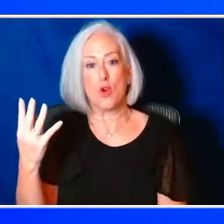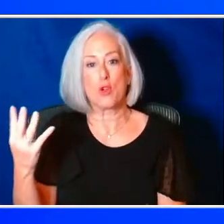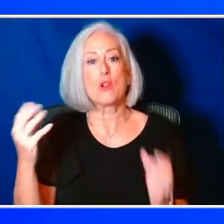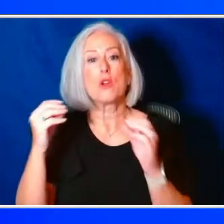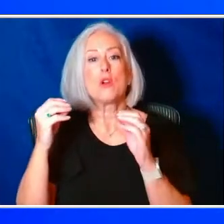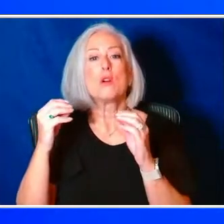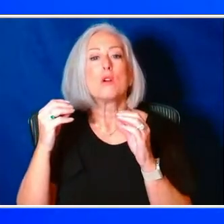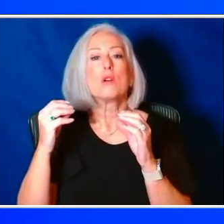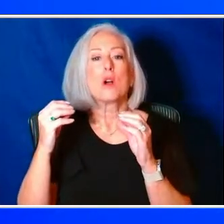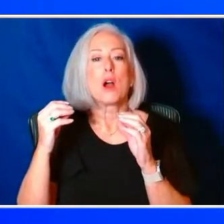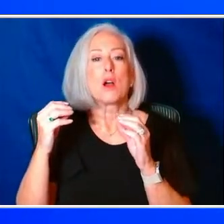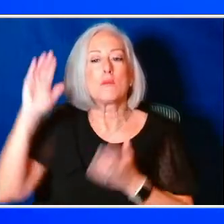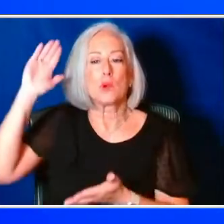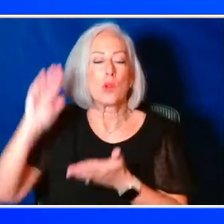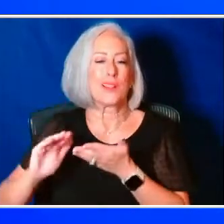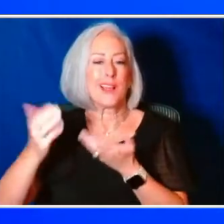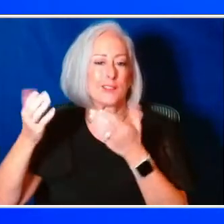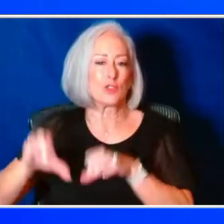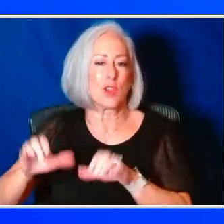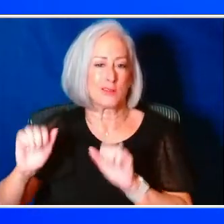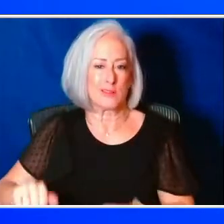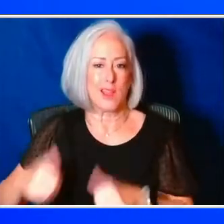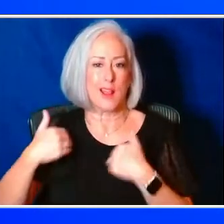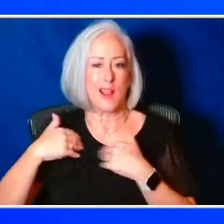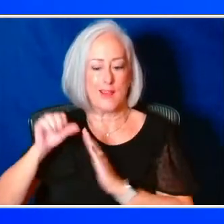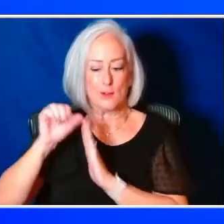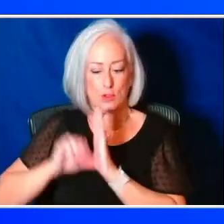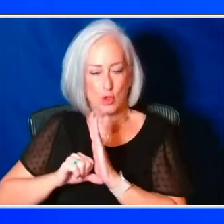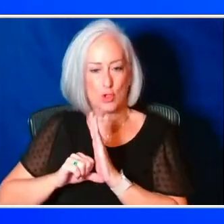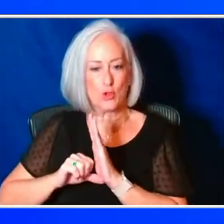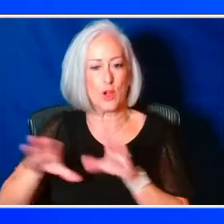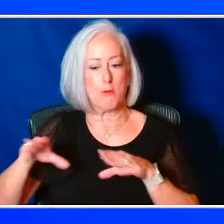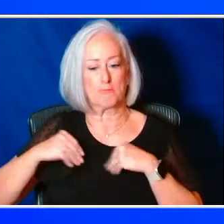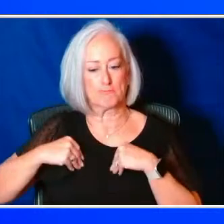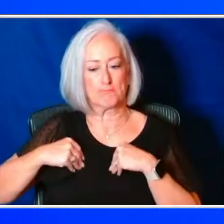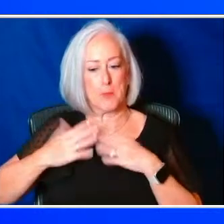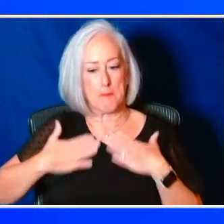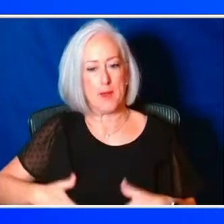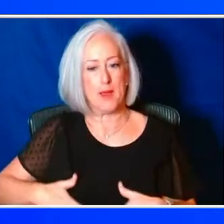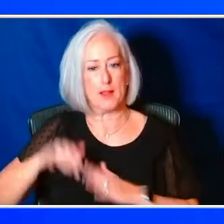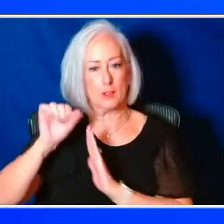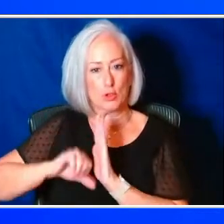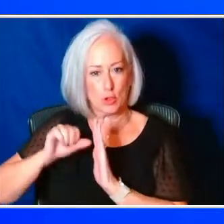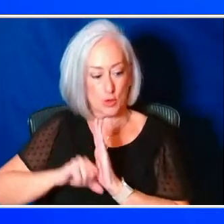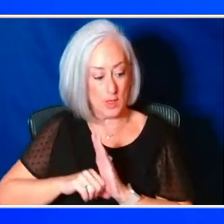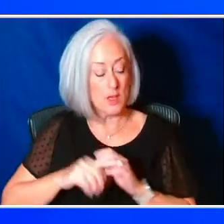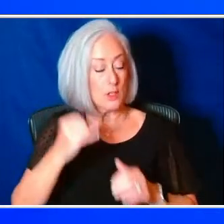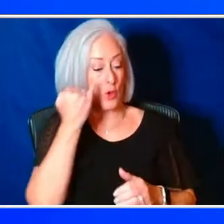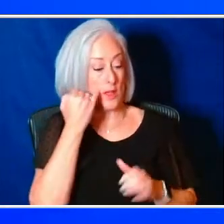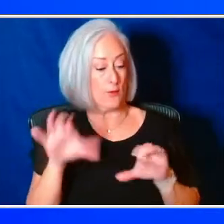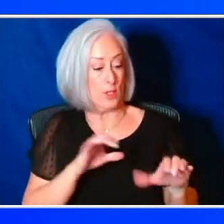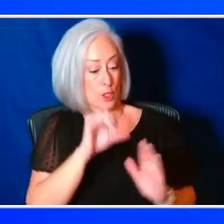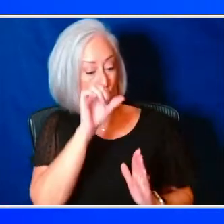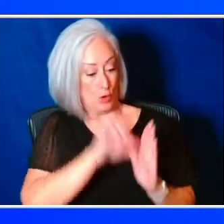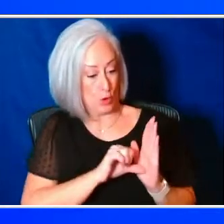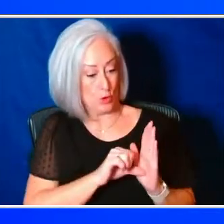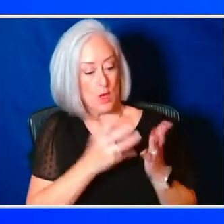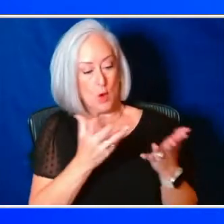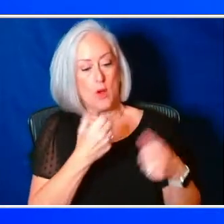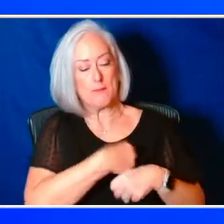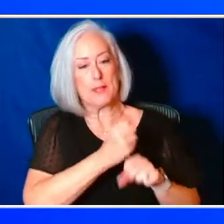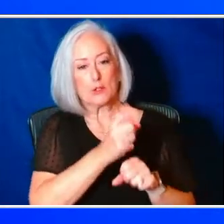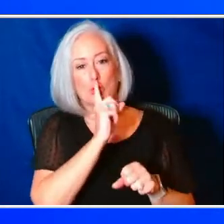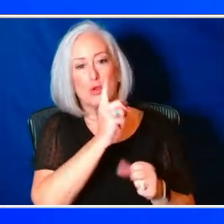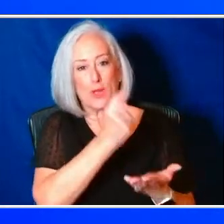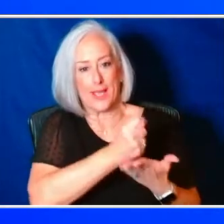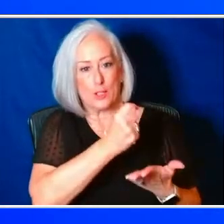been reduced. So when we can do surgery, it's a combination of trying to make sure that we can treat the cancer, and sometimes it involves